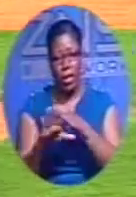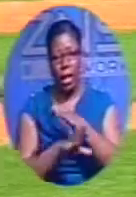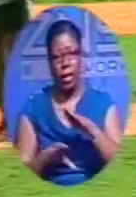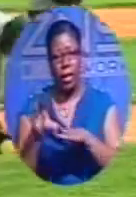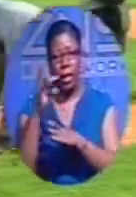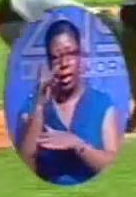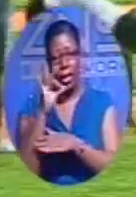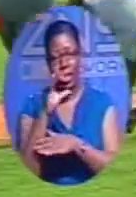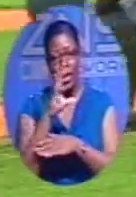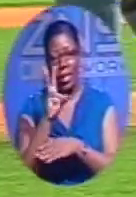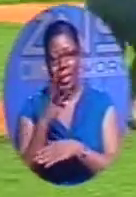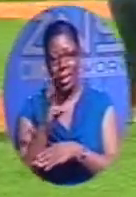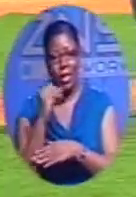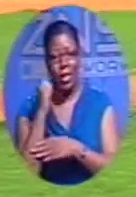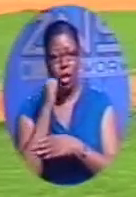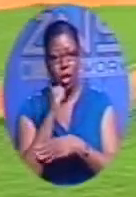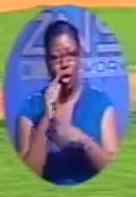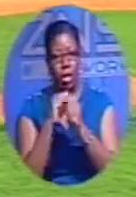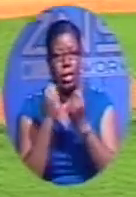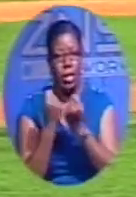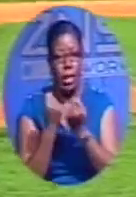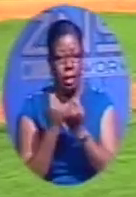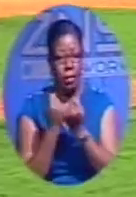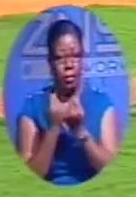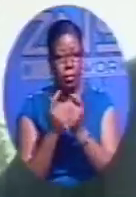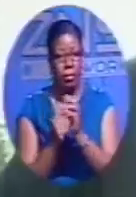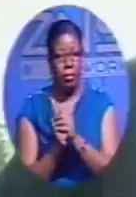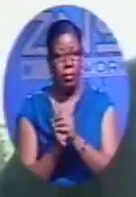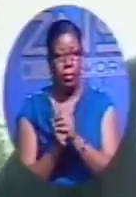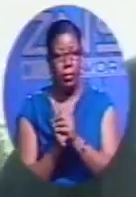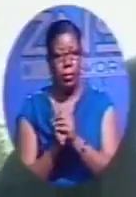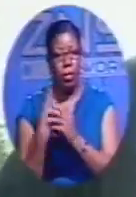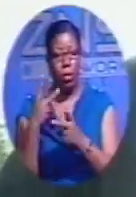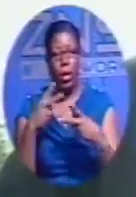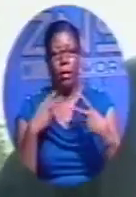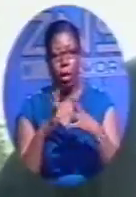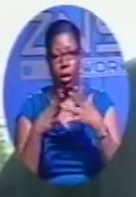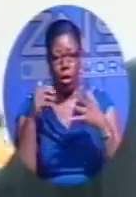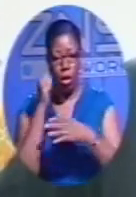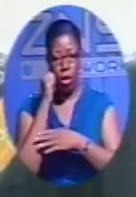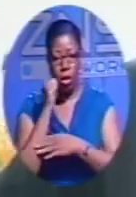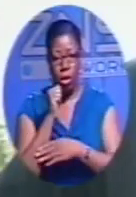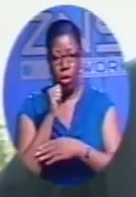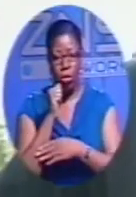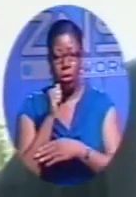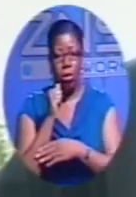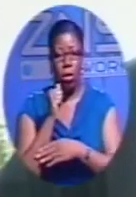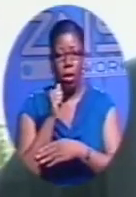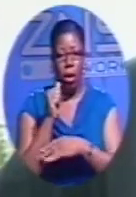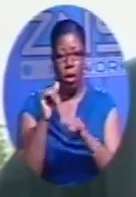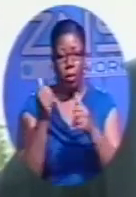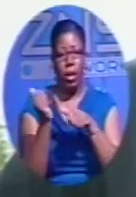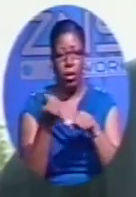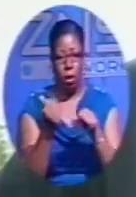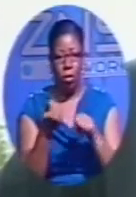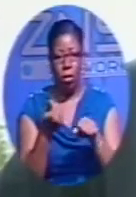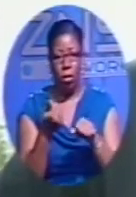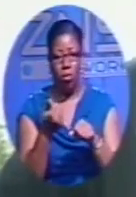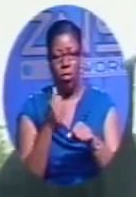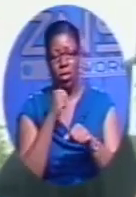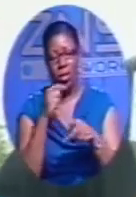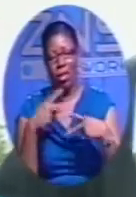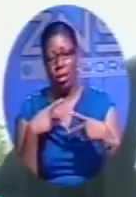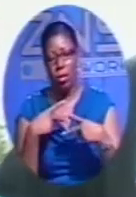and under-16 girls team. Bishop in charge. We have a lot of girls playing softball, but they don't have the right